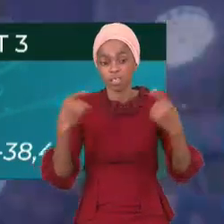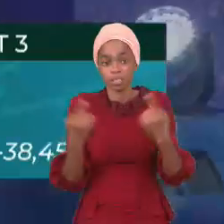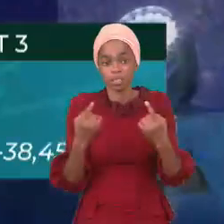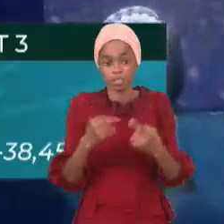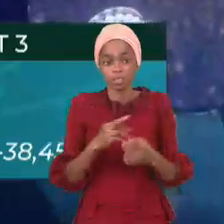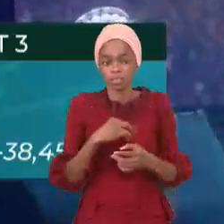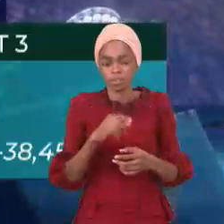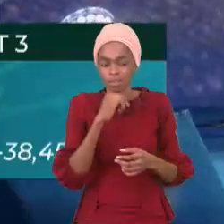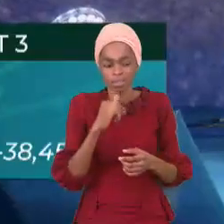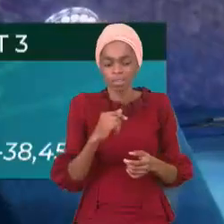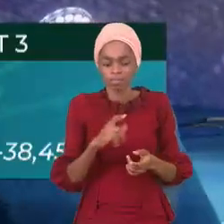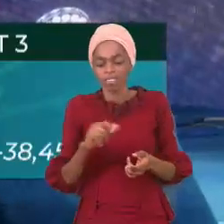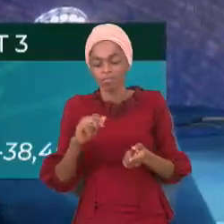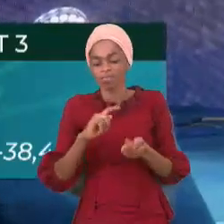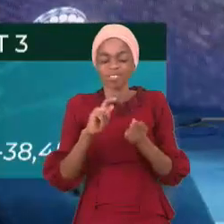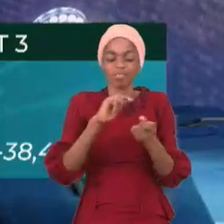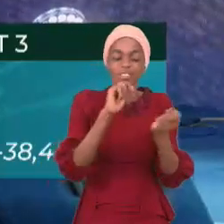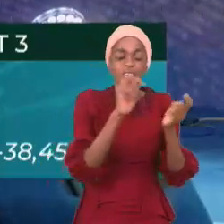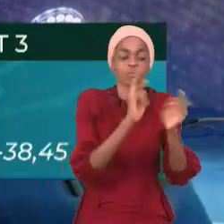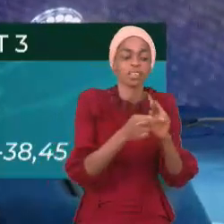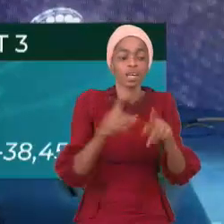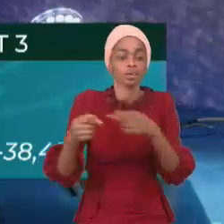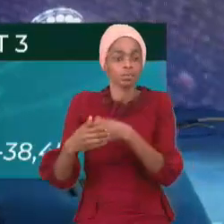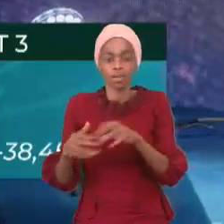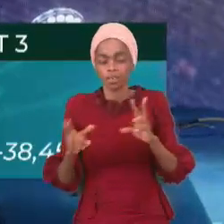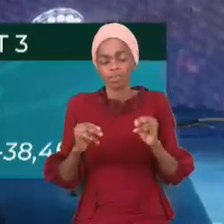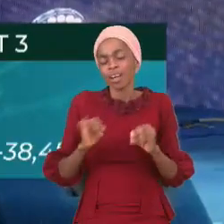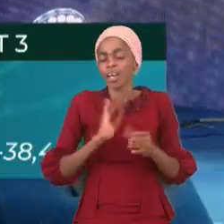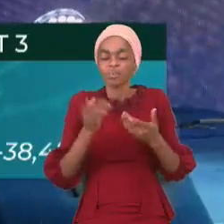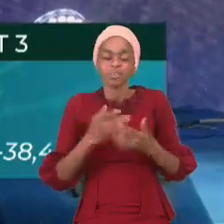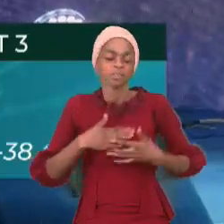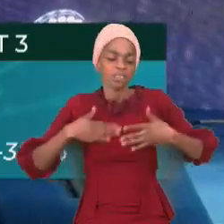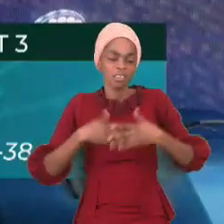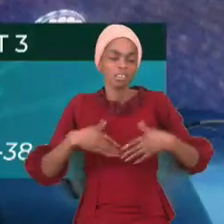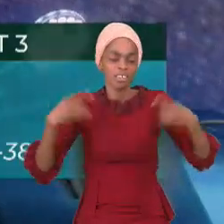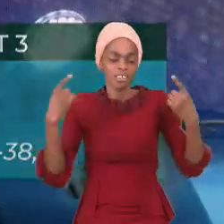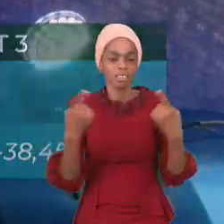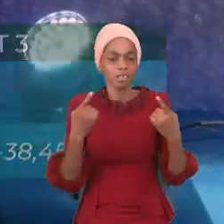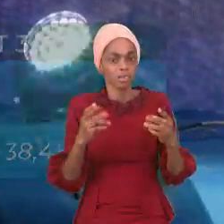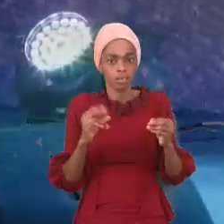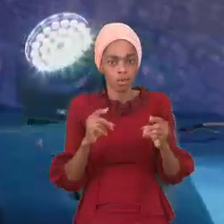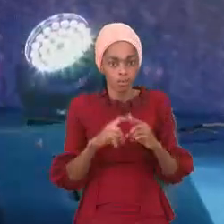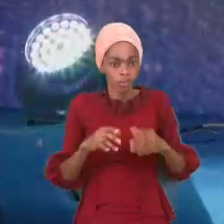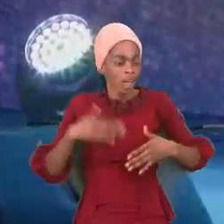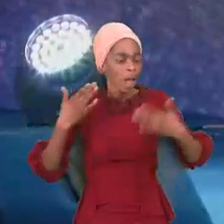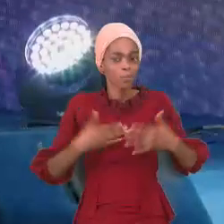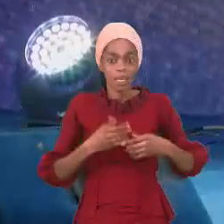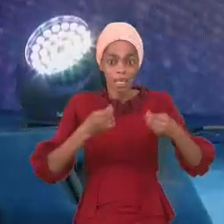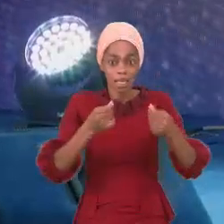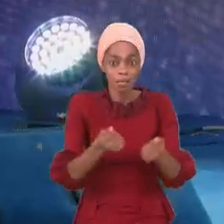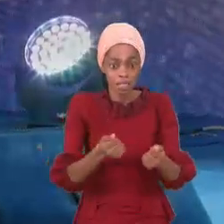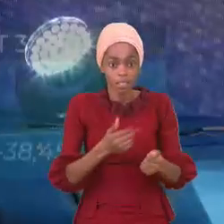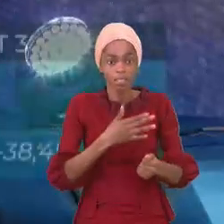turn? No, I don't want to do that. I still want to enjoy sin happily. And immediately they said, yes,